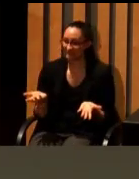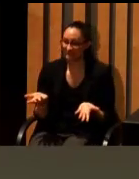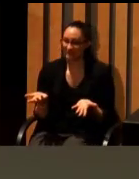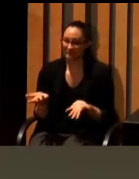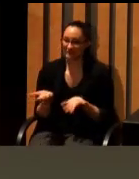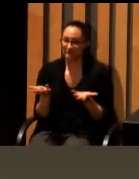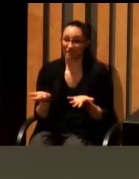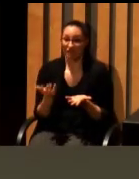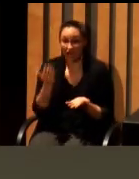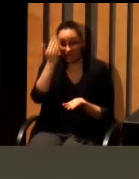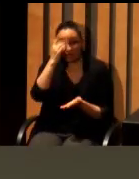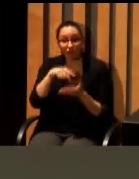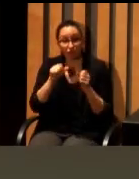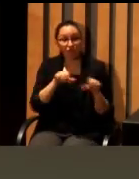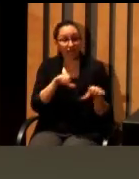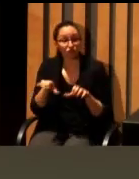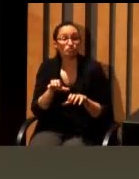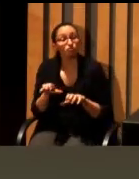I know what you can do.